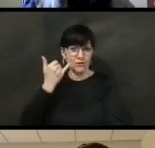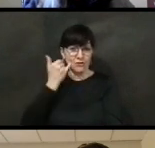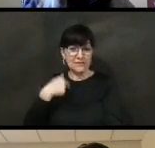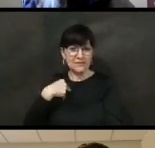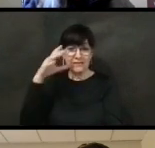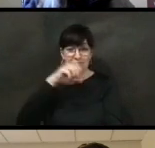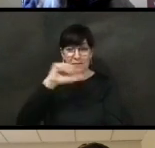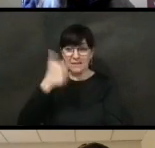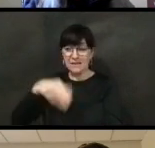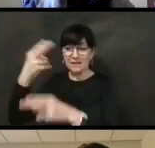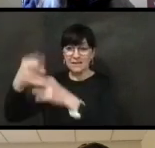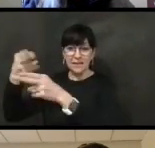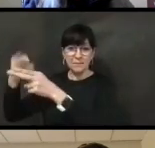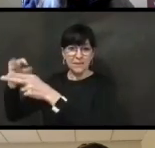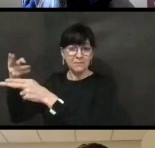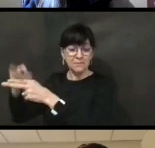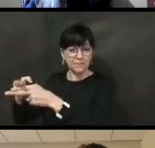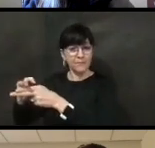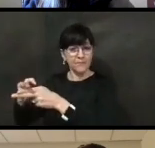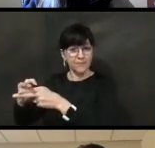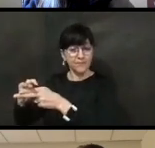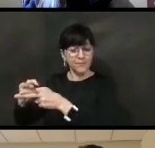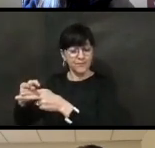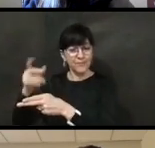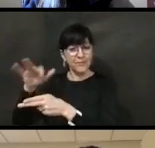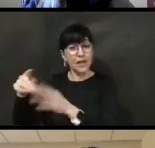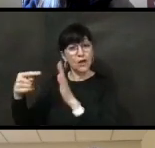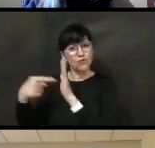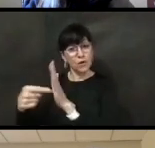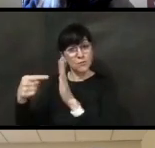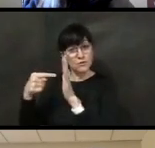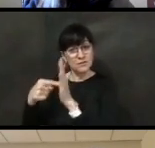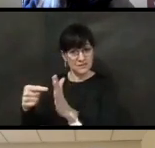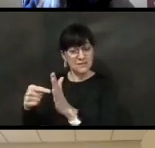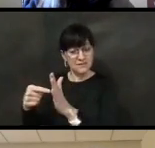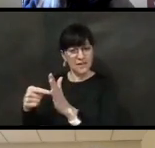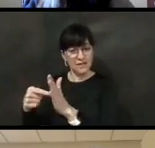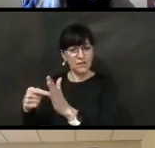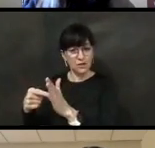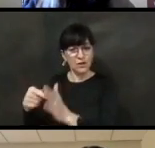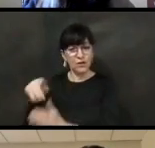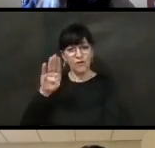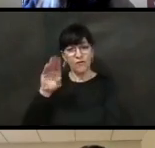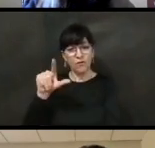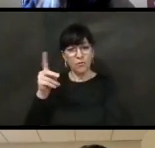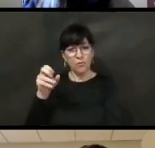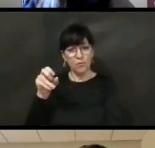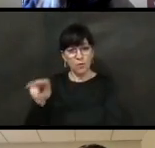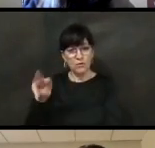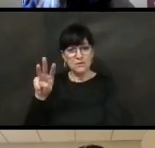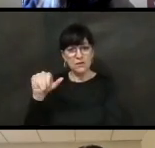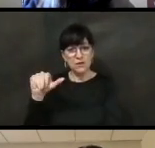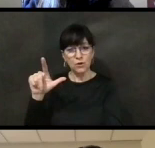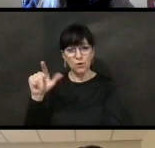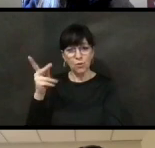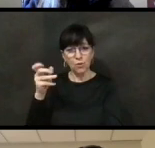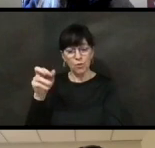of Representatives, we have a number who've joined us. Representative Bolden, Dorsey Walker,